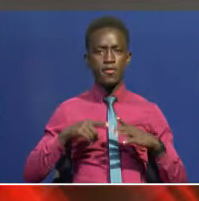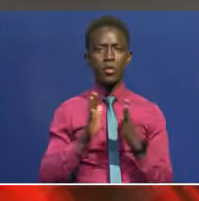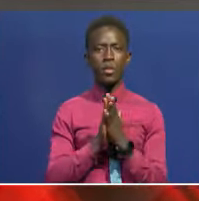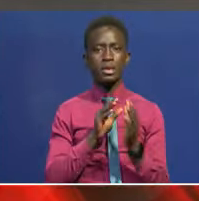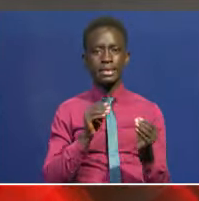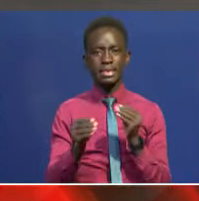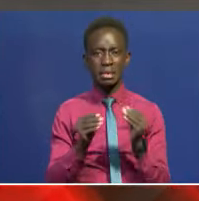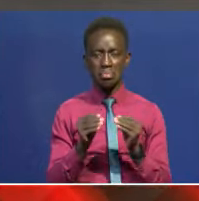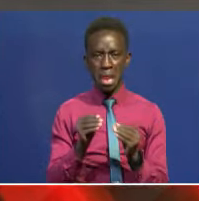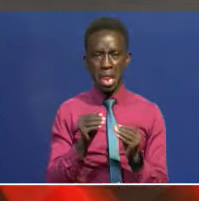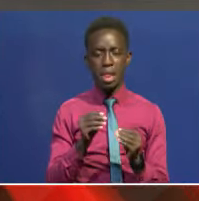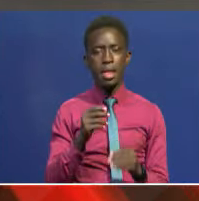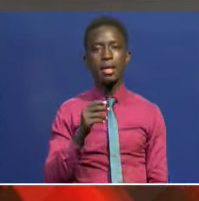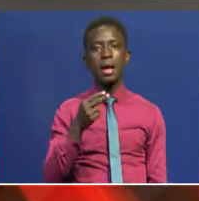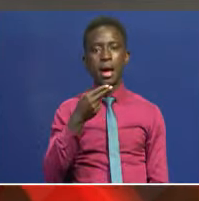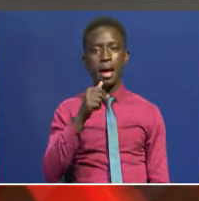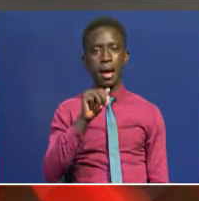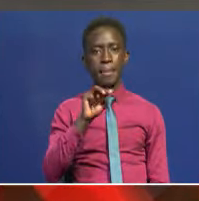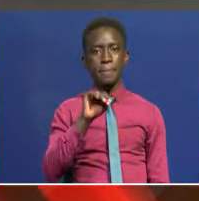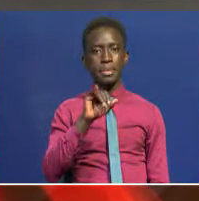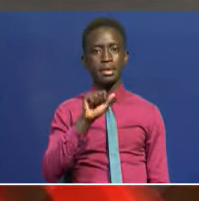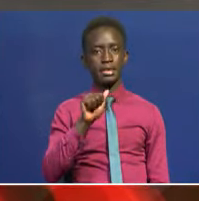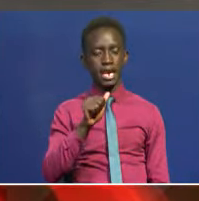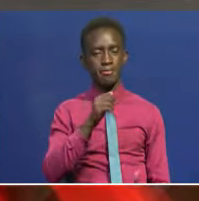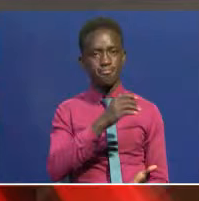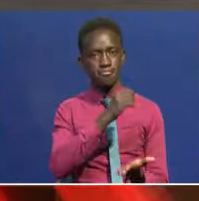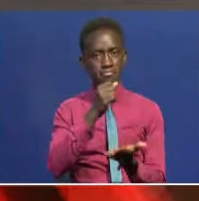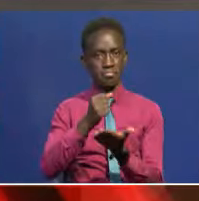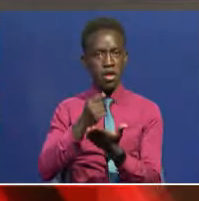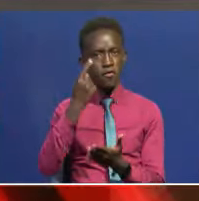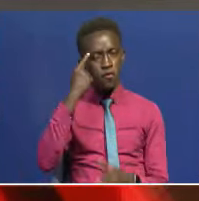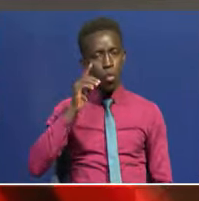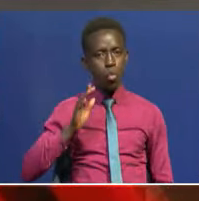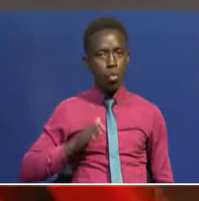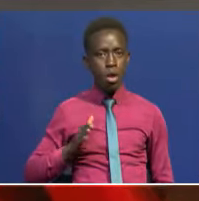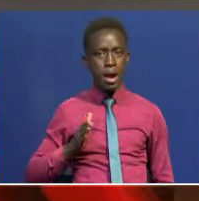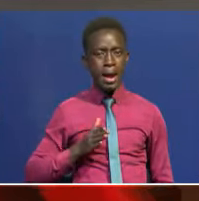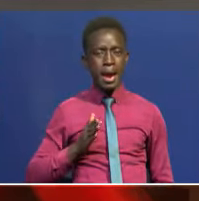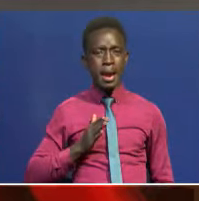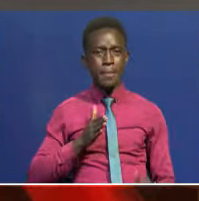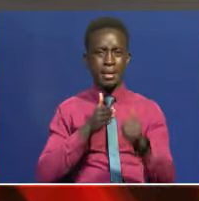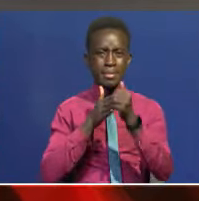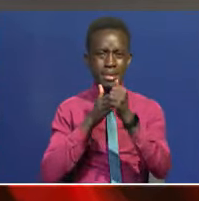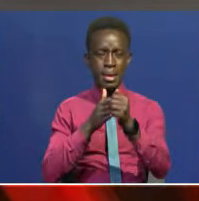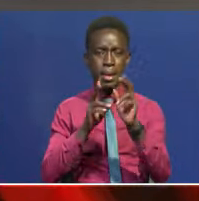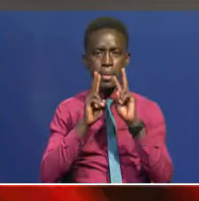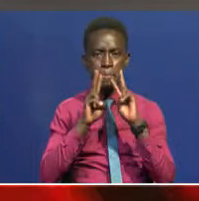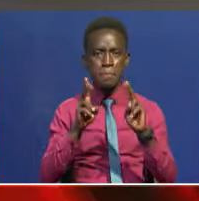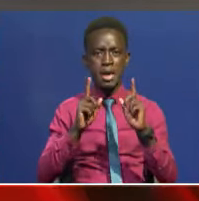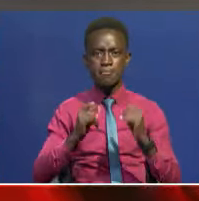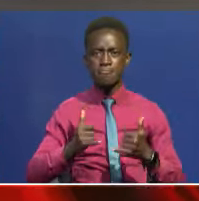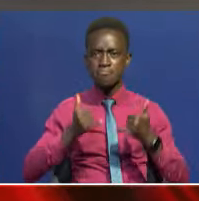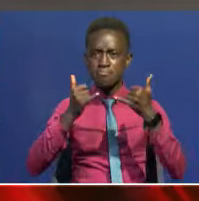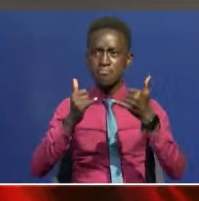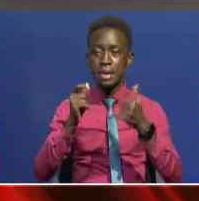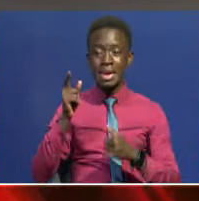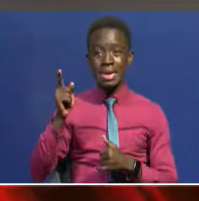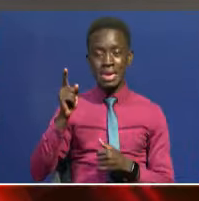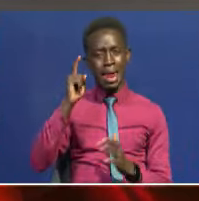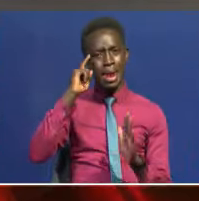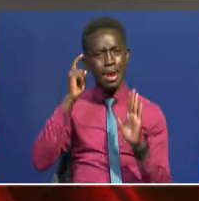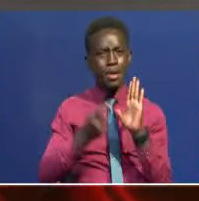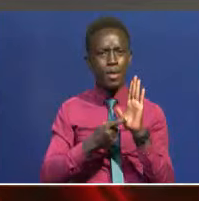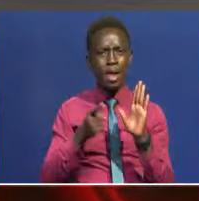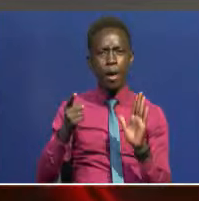been nominated for the Women Building Peace Award. The international award by U.S. Institute of Peace recognized her for her work